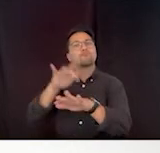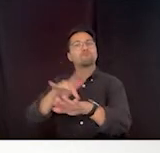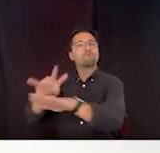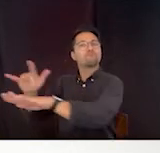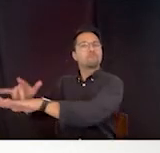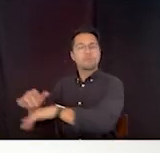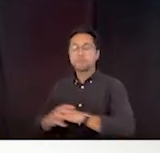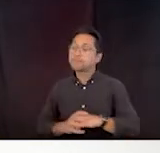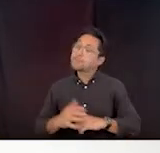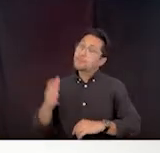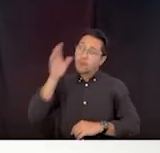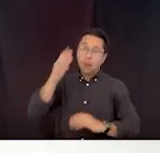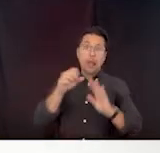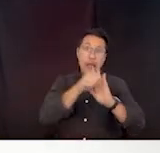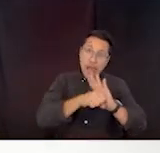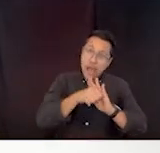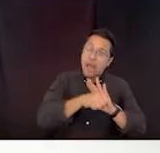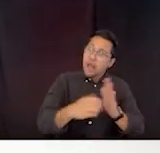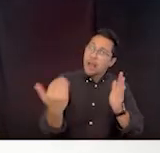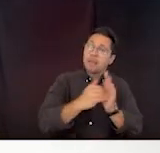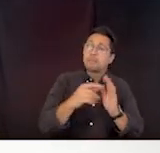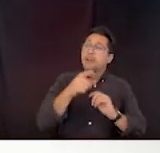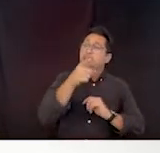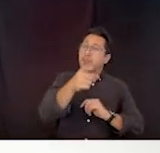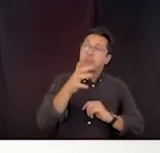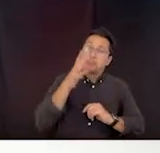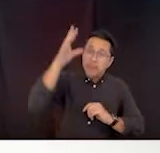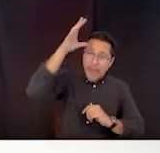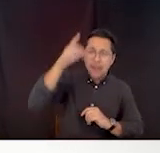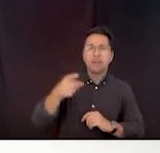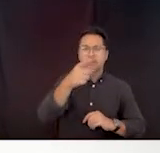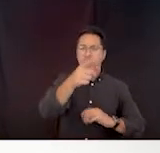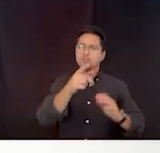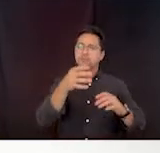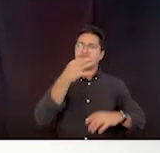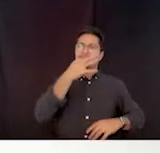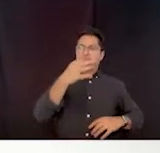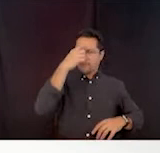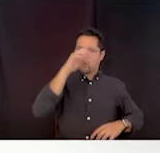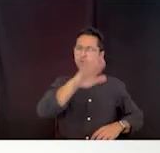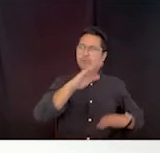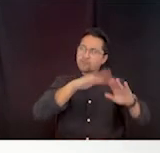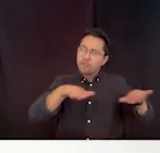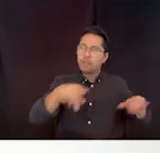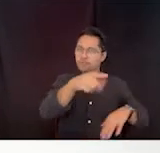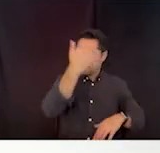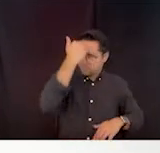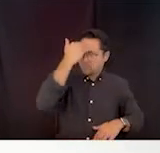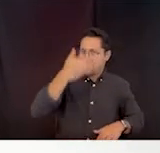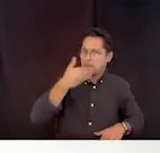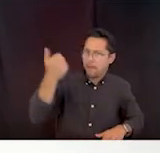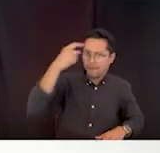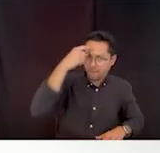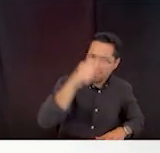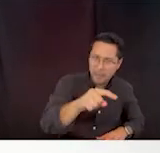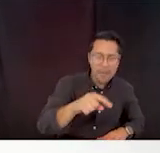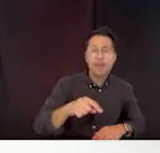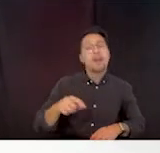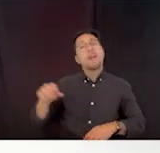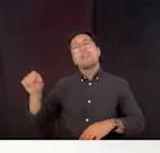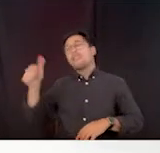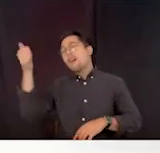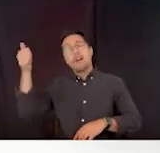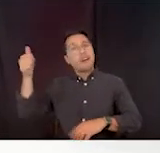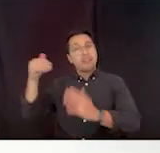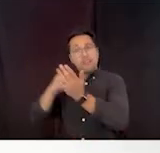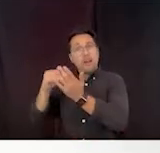going to keep saying this over and over, but as the parent, you're the expert on your child. You know what's best for your child. No provider will be able to tell